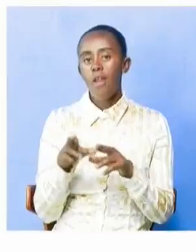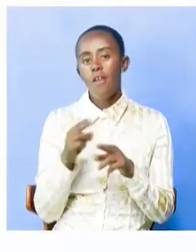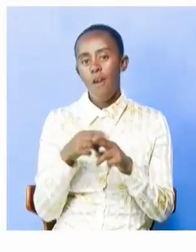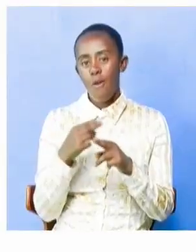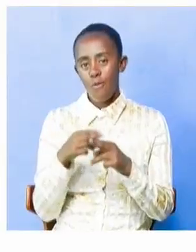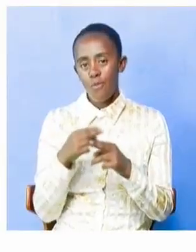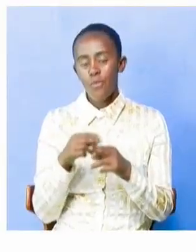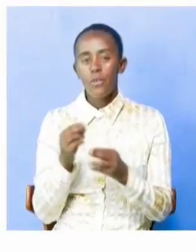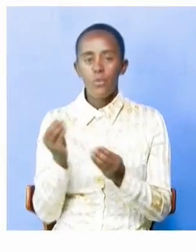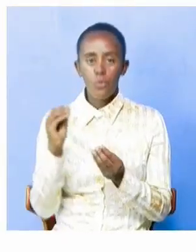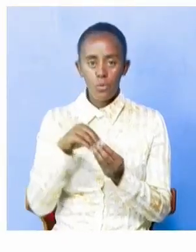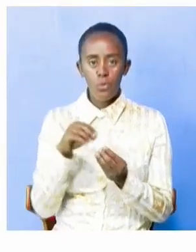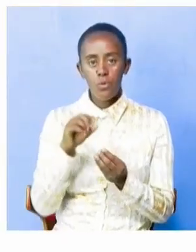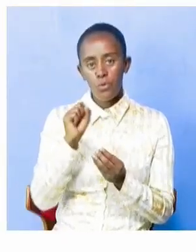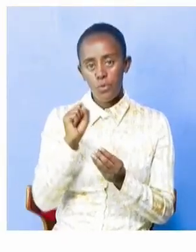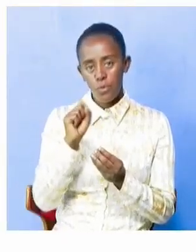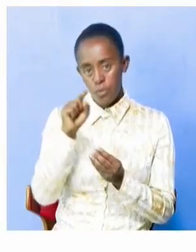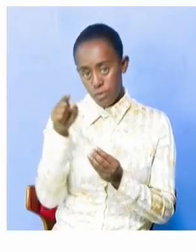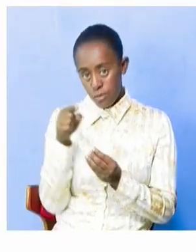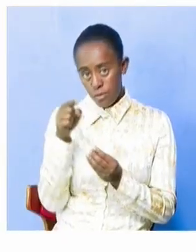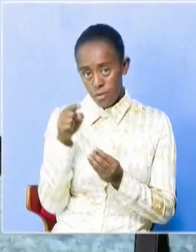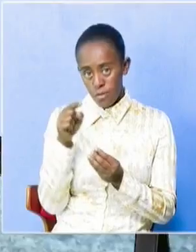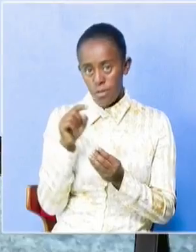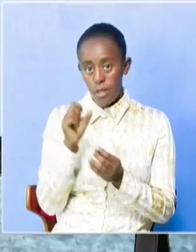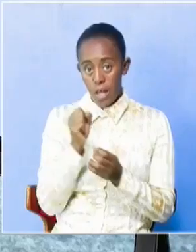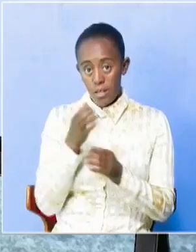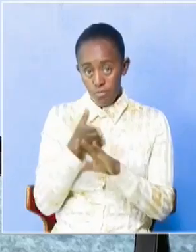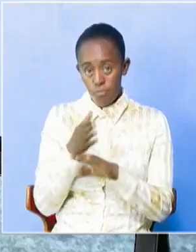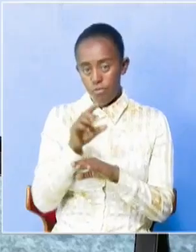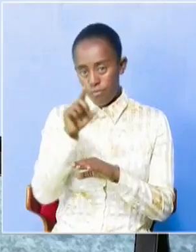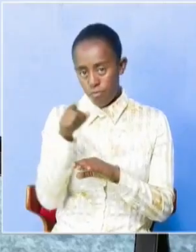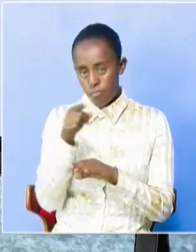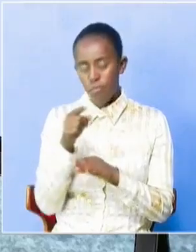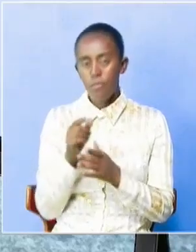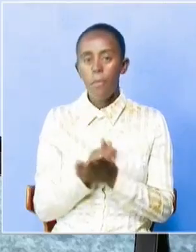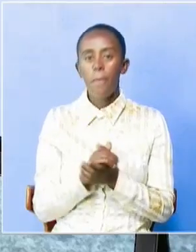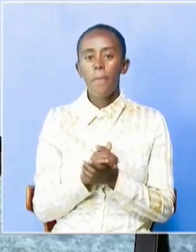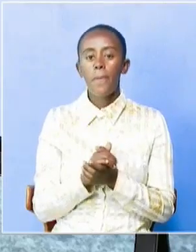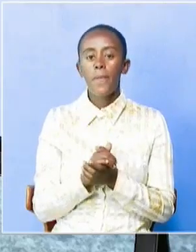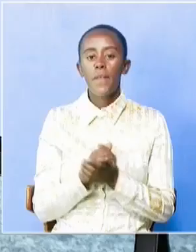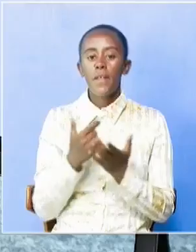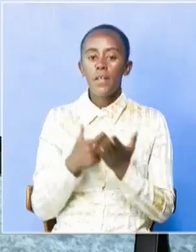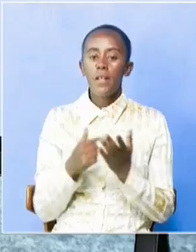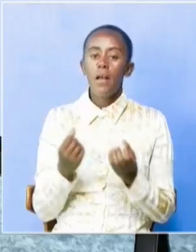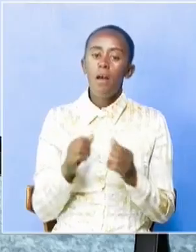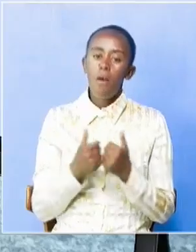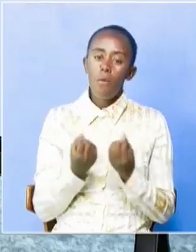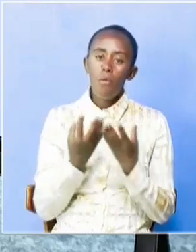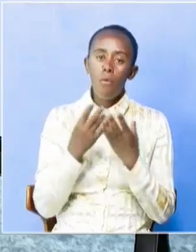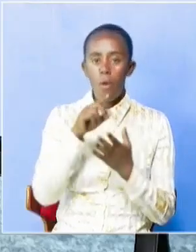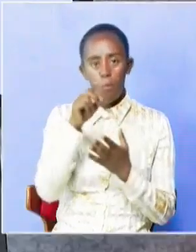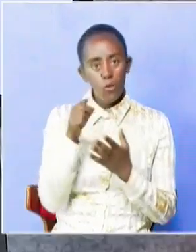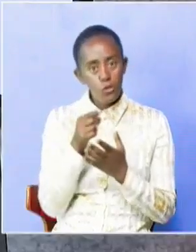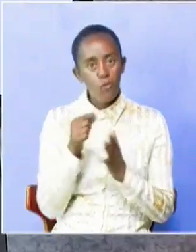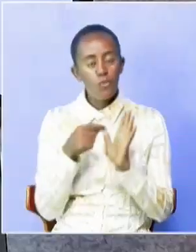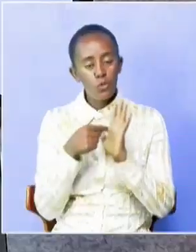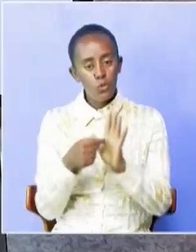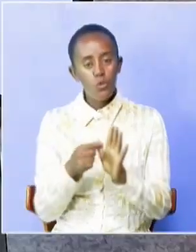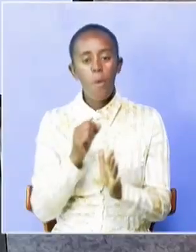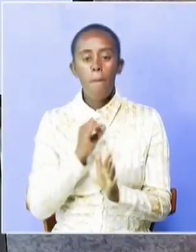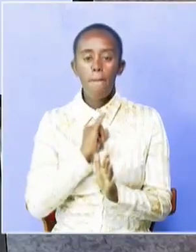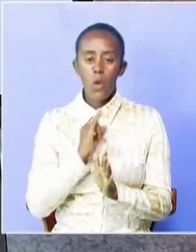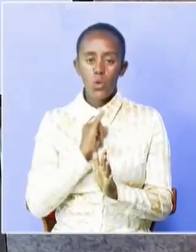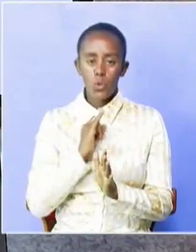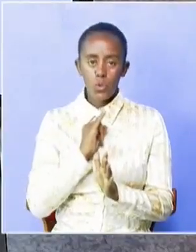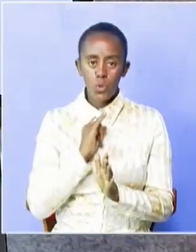noun. So we add apostrophe after the S. And this is how you use apostrophes to show